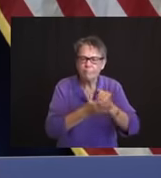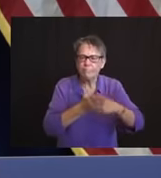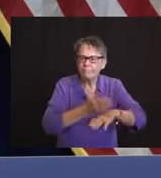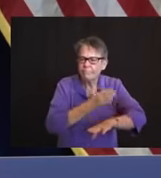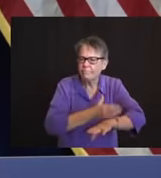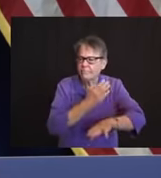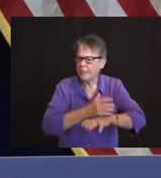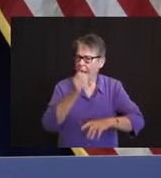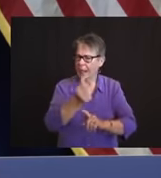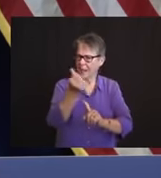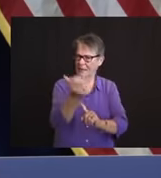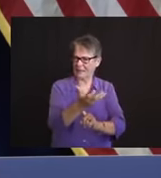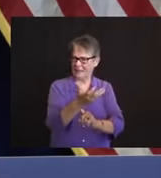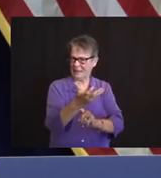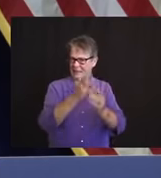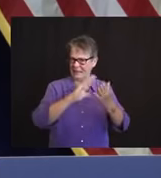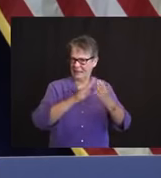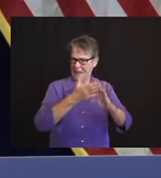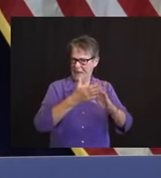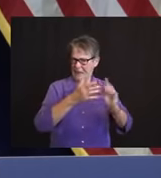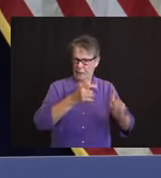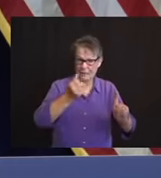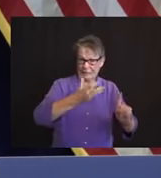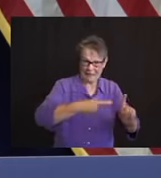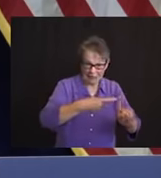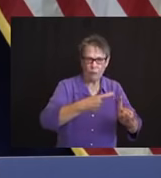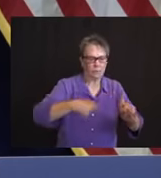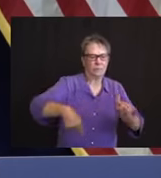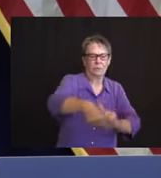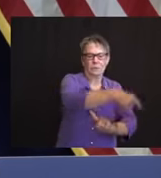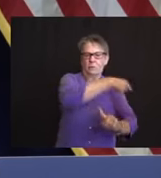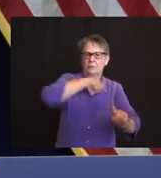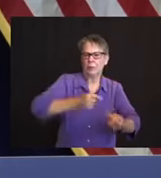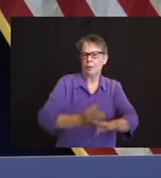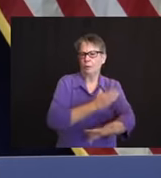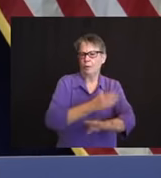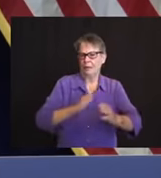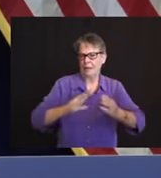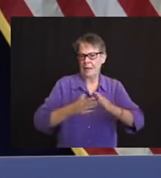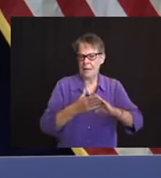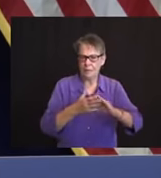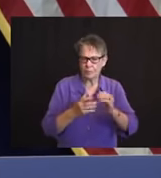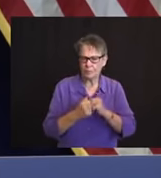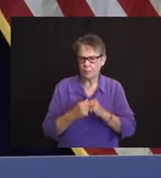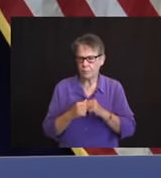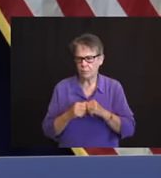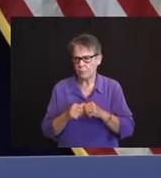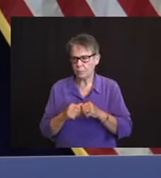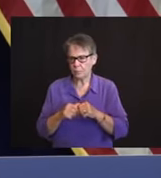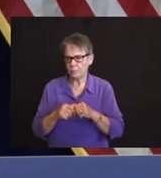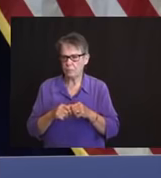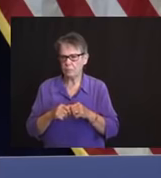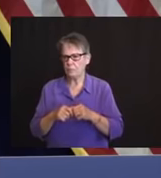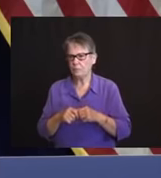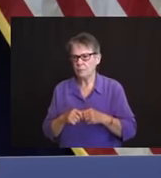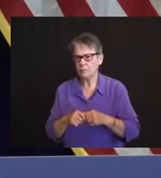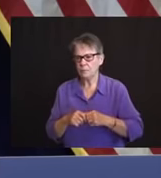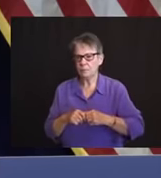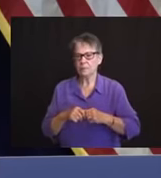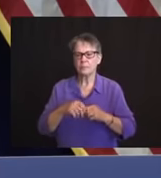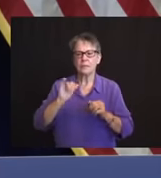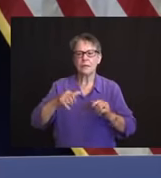tap the energy and expertise of Jim Johnson, whom many of you got to know through his work